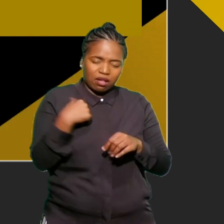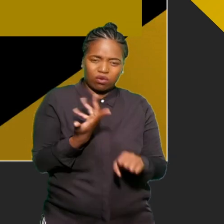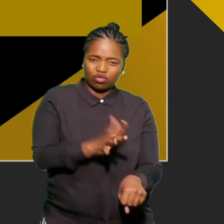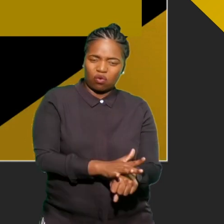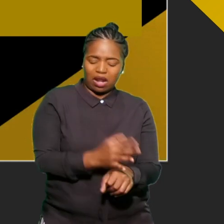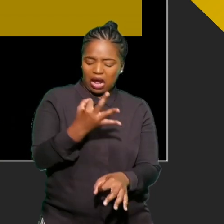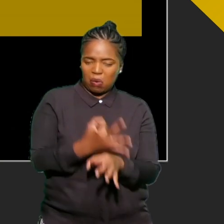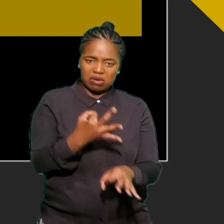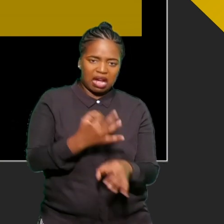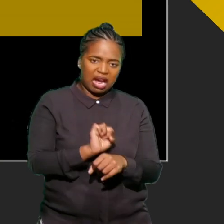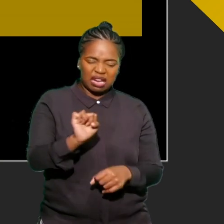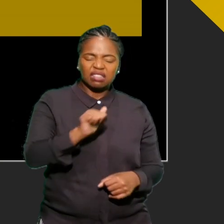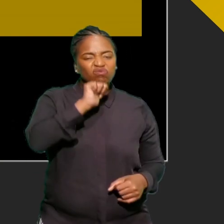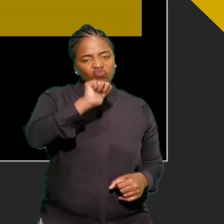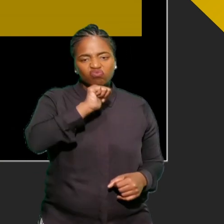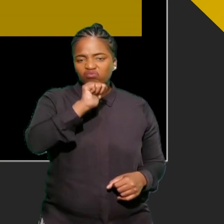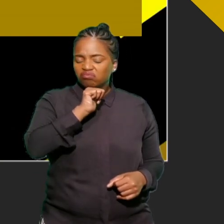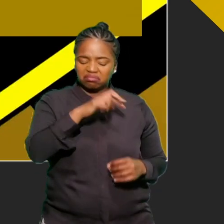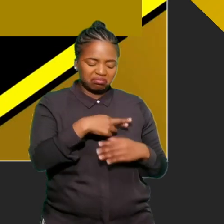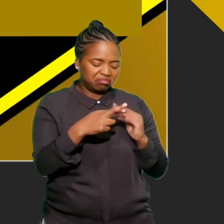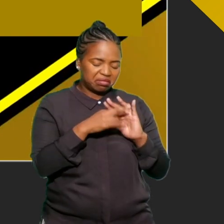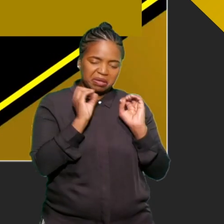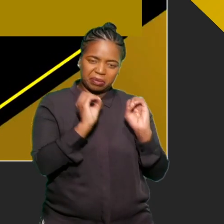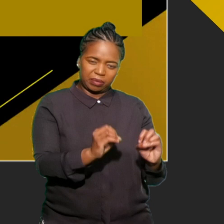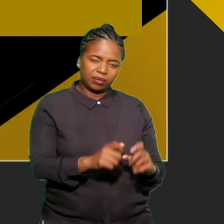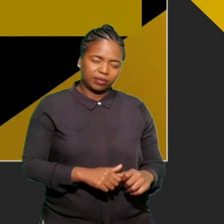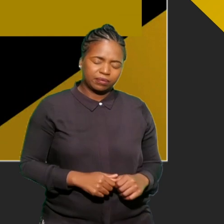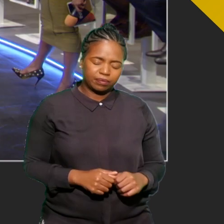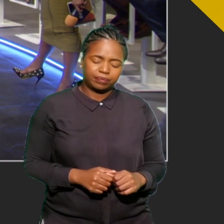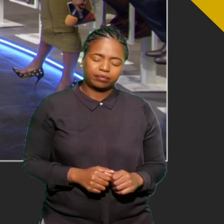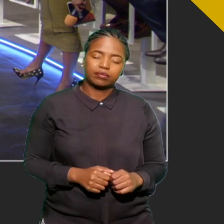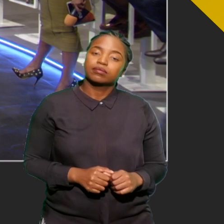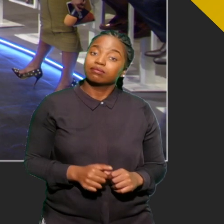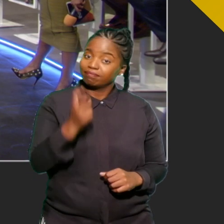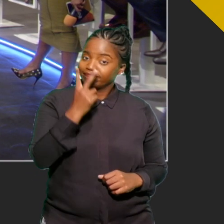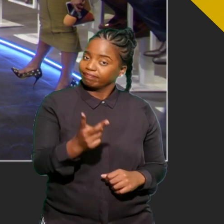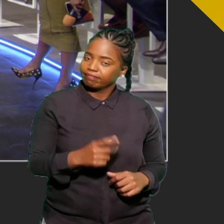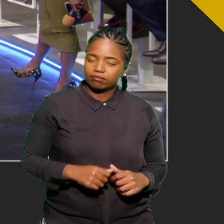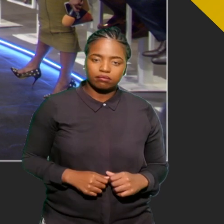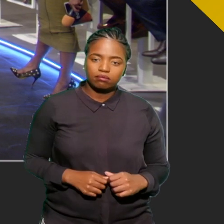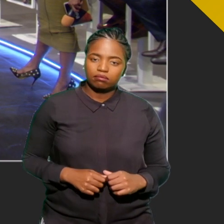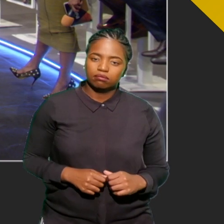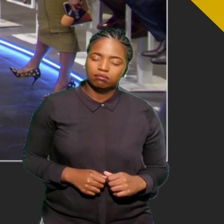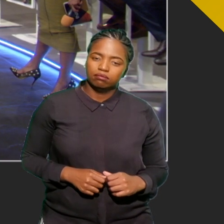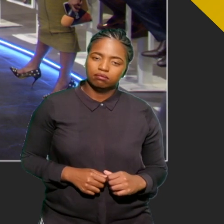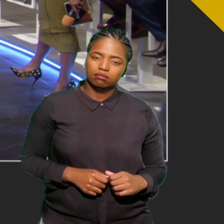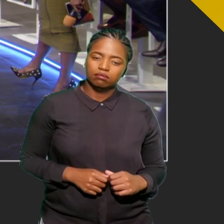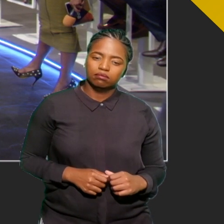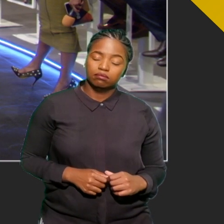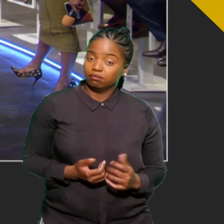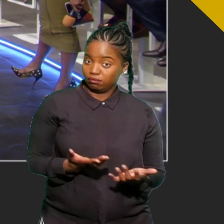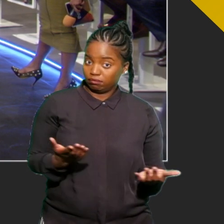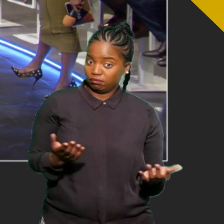utatake zange abenendima ayidlalayo at all. Zibusisi, uring mama,